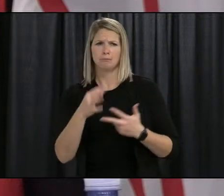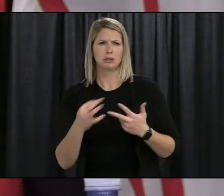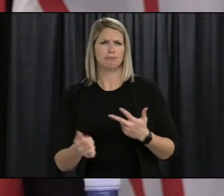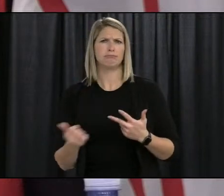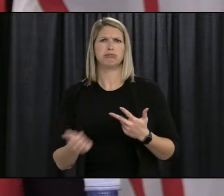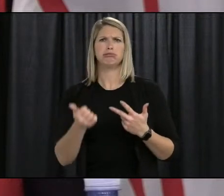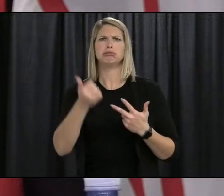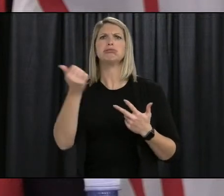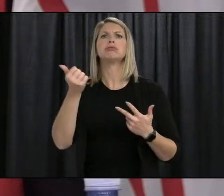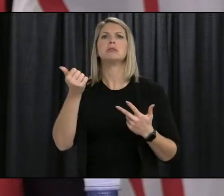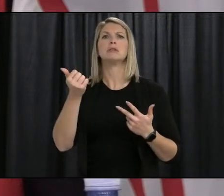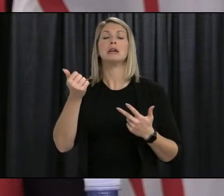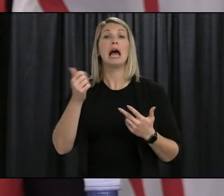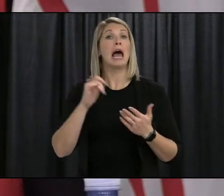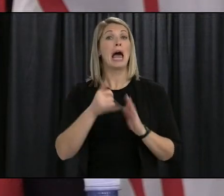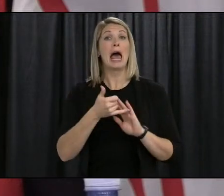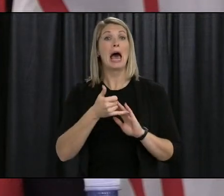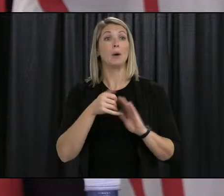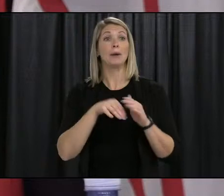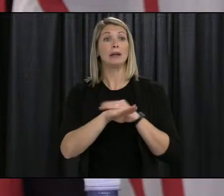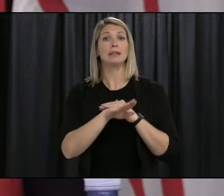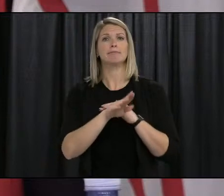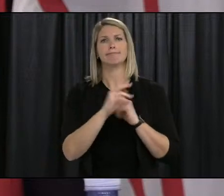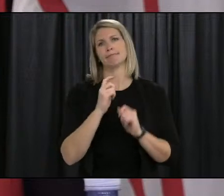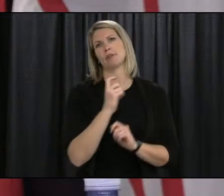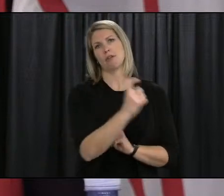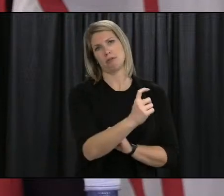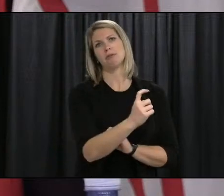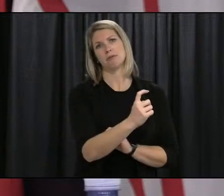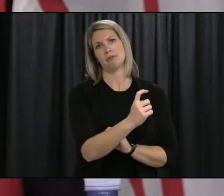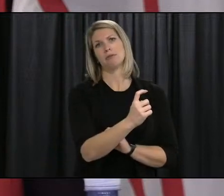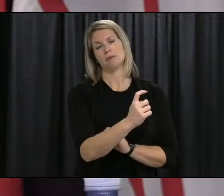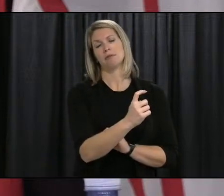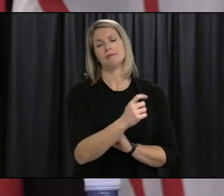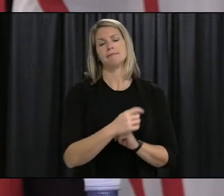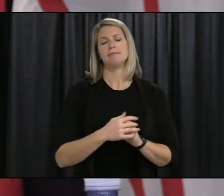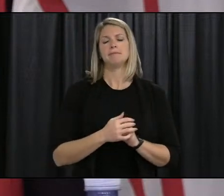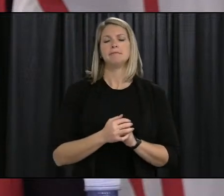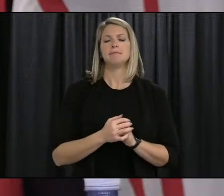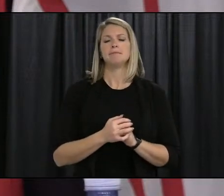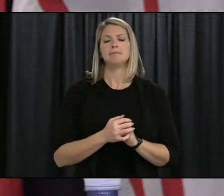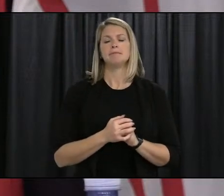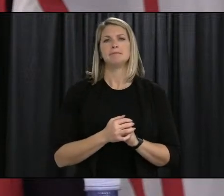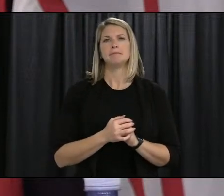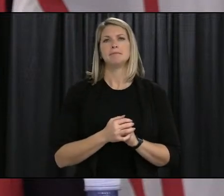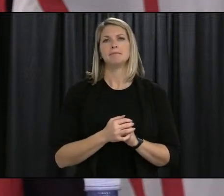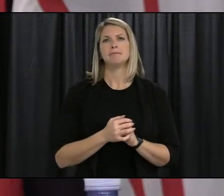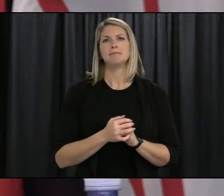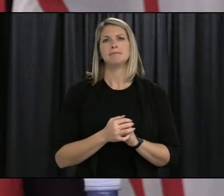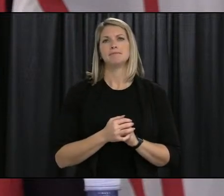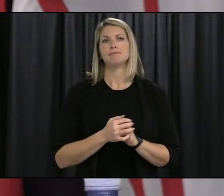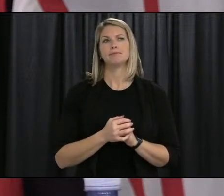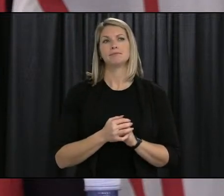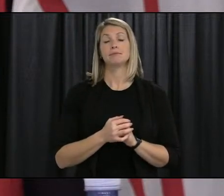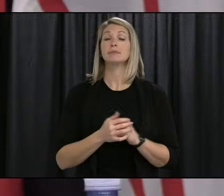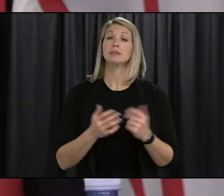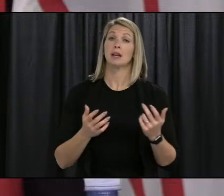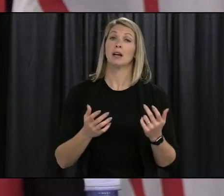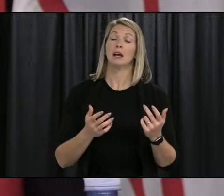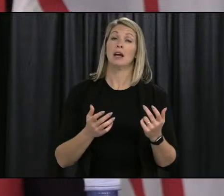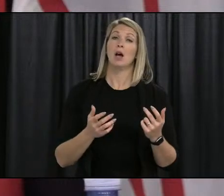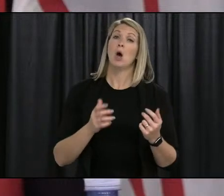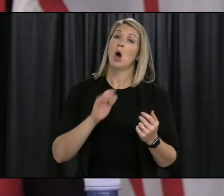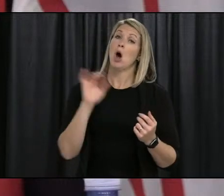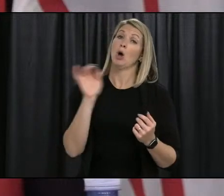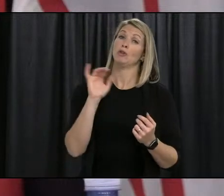directly for their arrangements. From the point of view of the flu season,